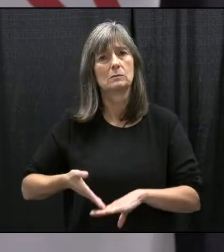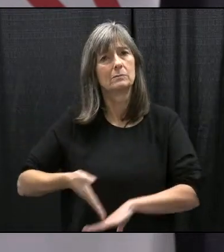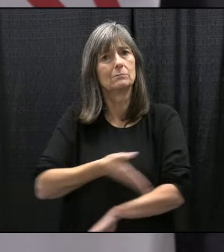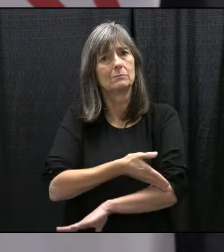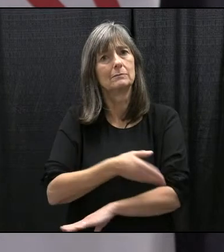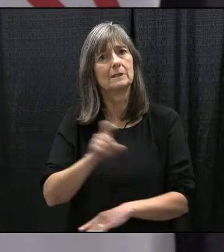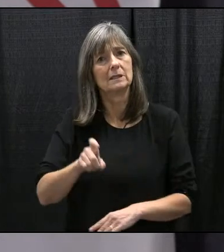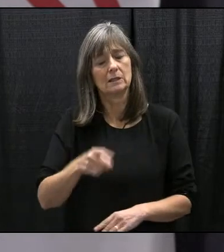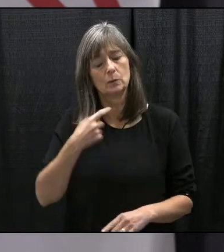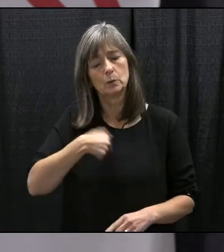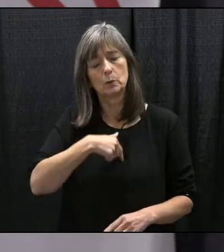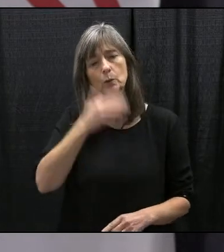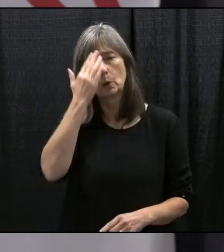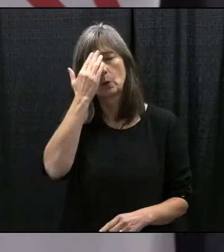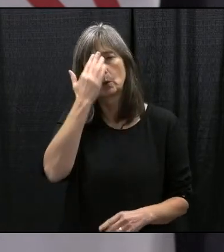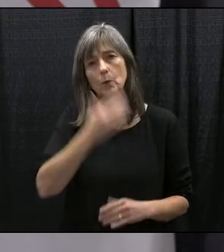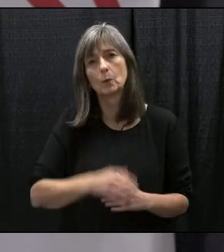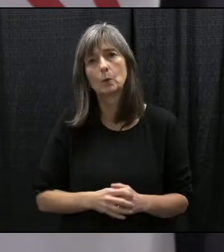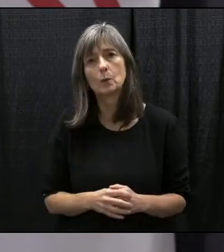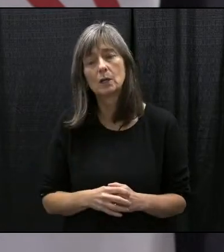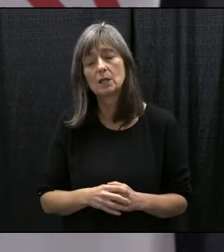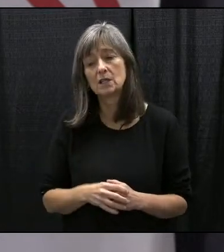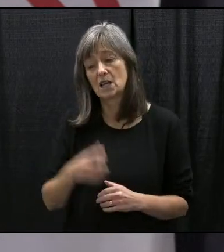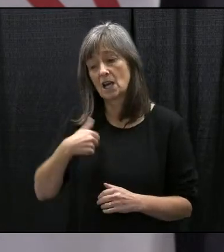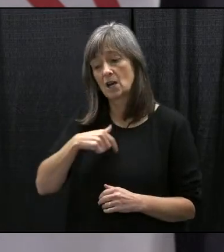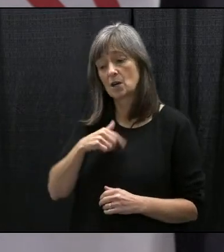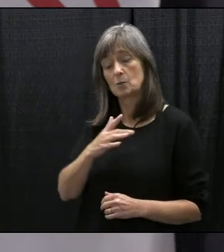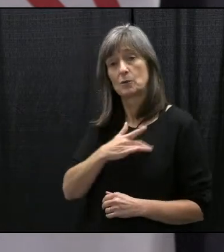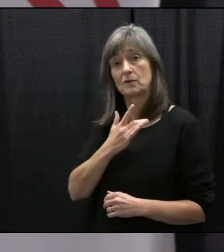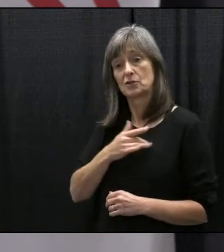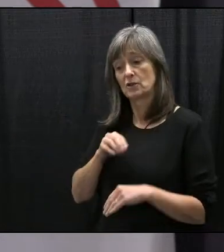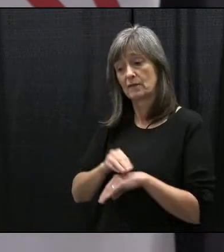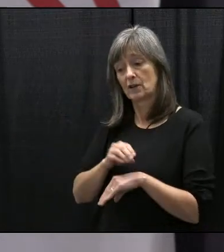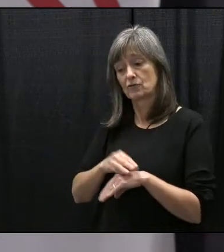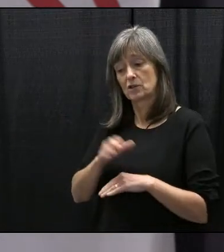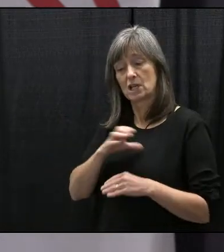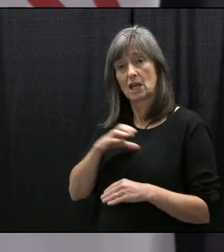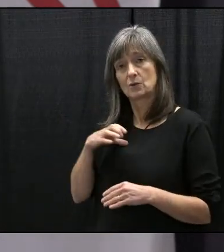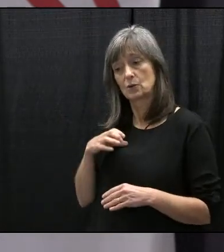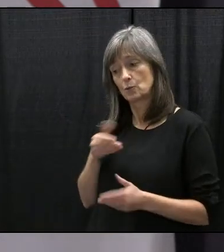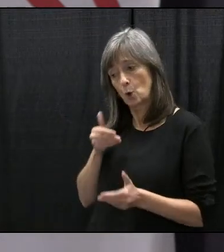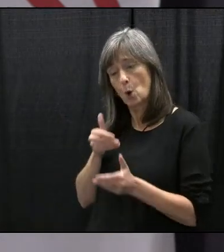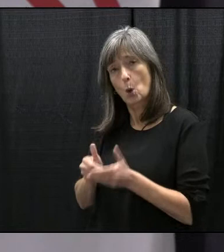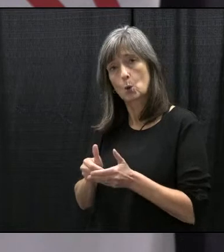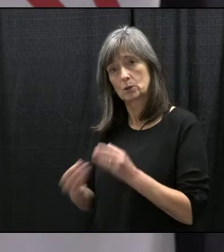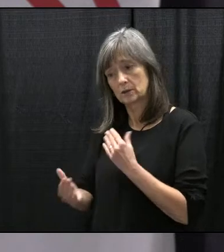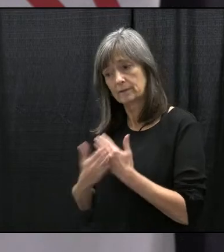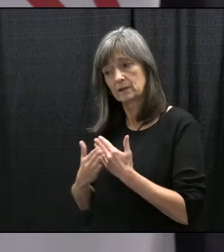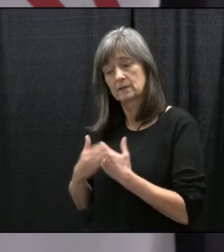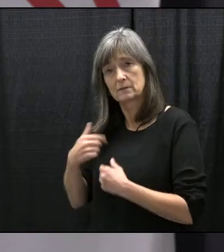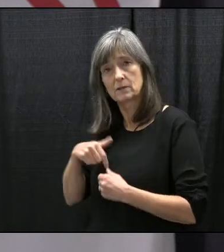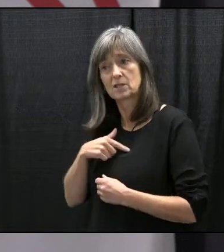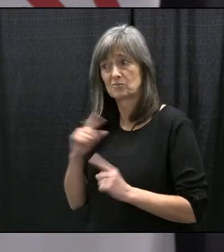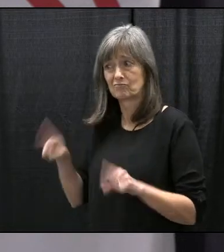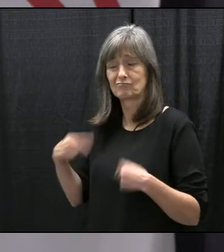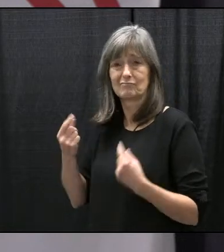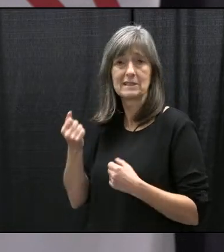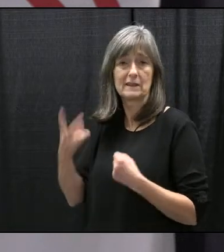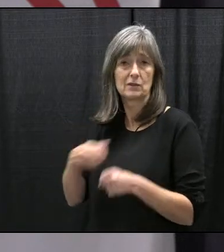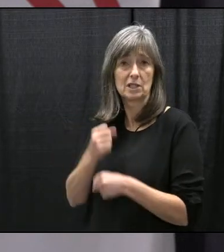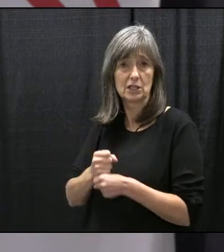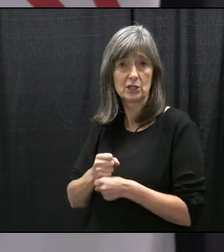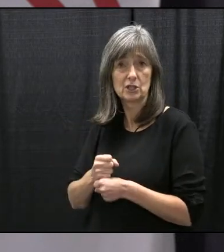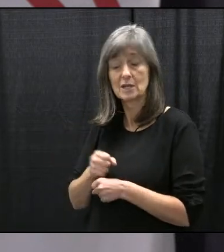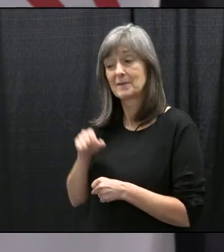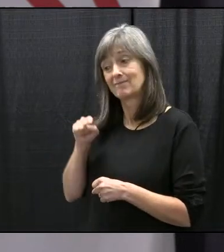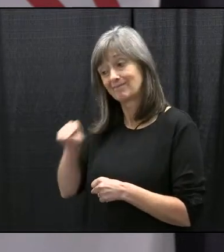and that's recognized. Now, we have our Provincial Advisory Council that has been working very closely with us, and they've been in place for quite a number of years, but they